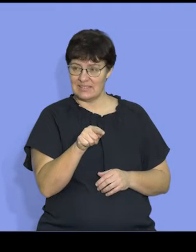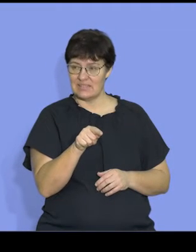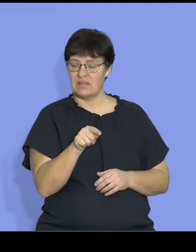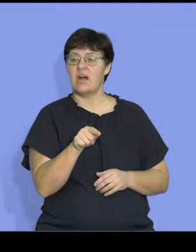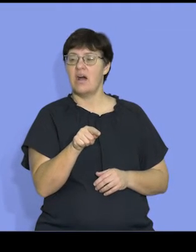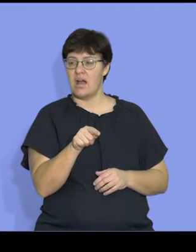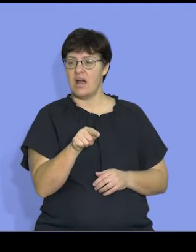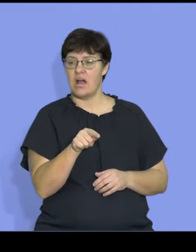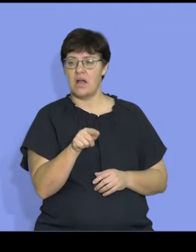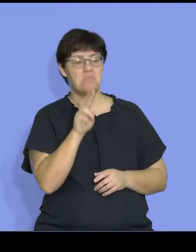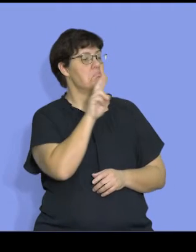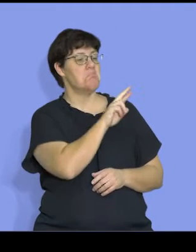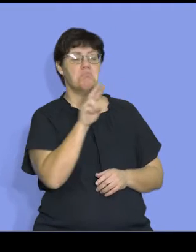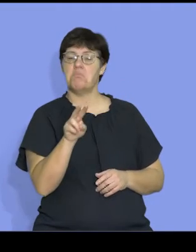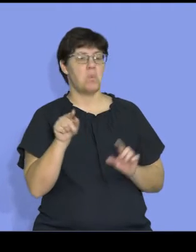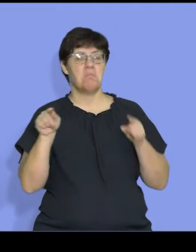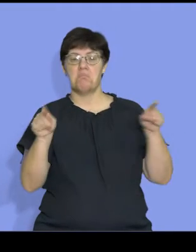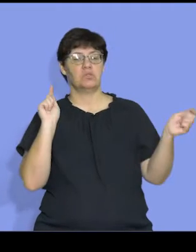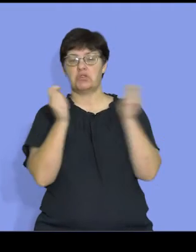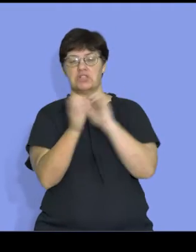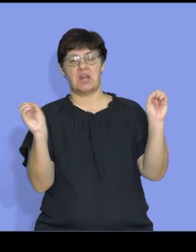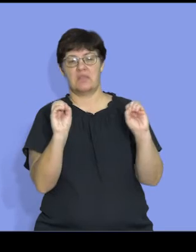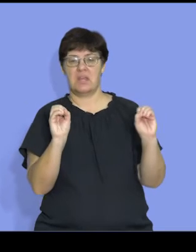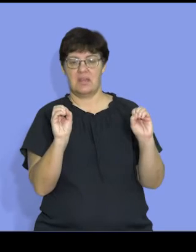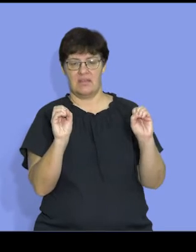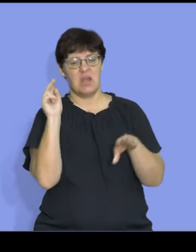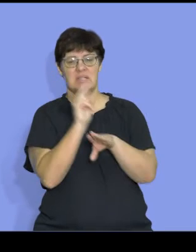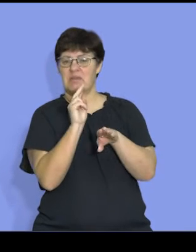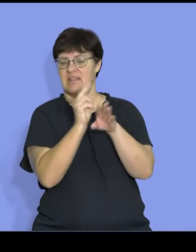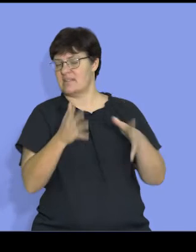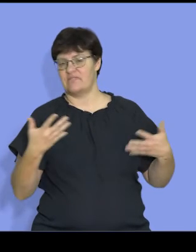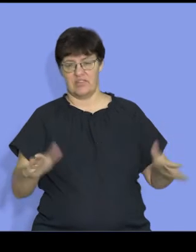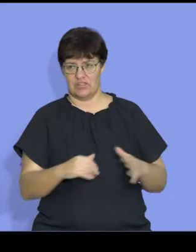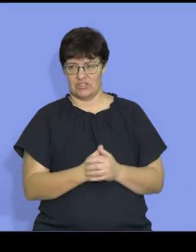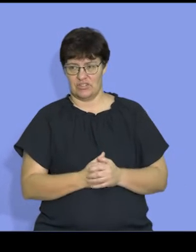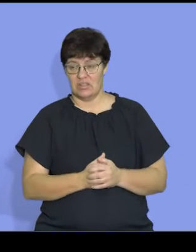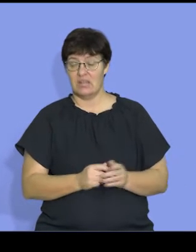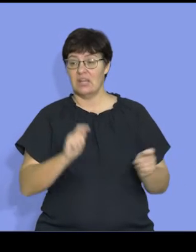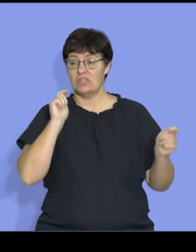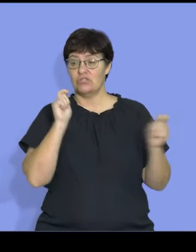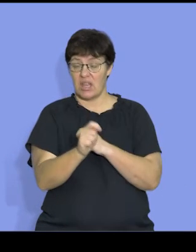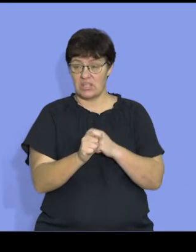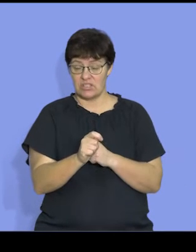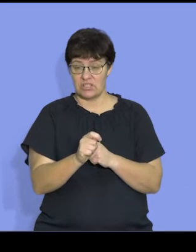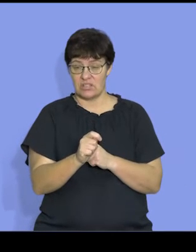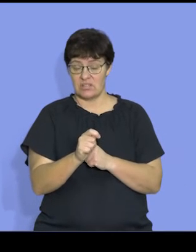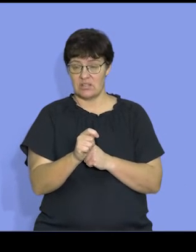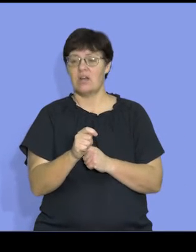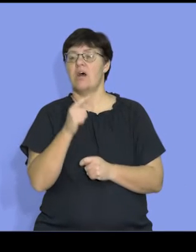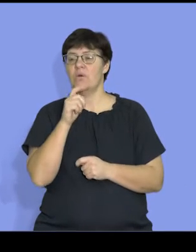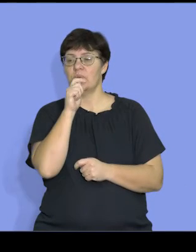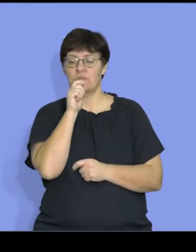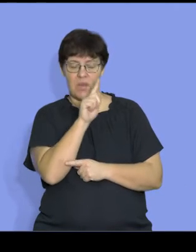its oxidation number does not change. So we can represent the change in the oxidation number of zinc using a half